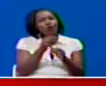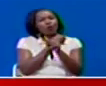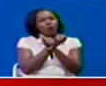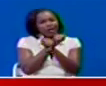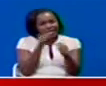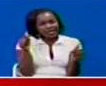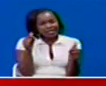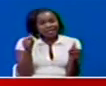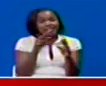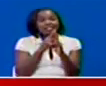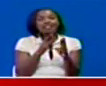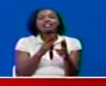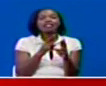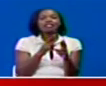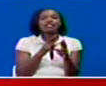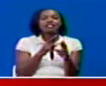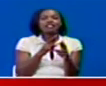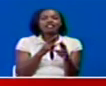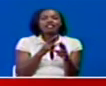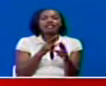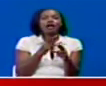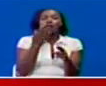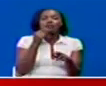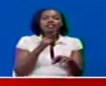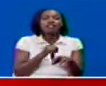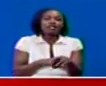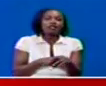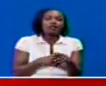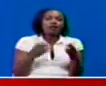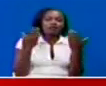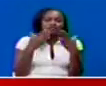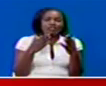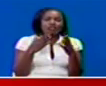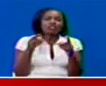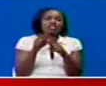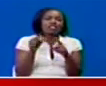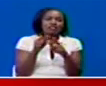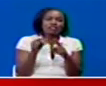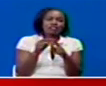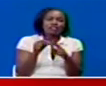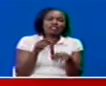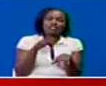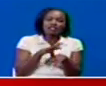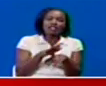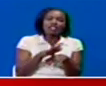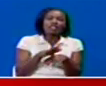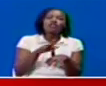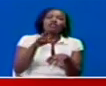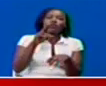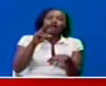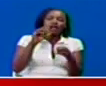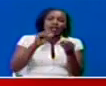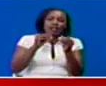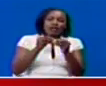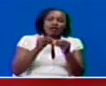result is going to be uploaded by the time I'm done with my remarks. You can send your index number to the short